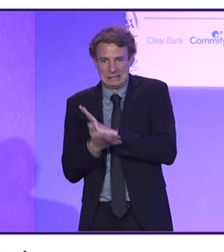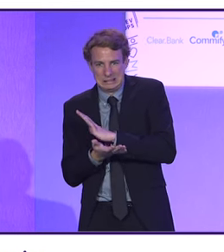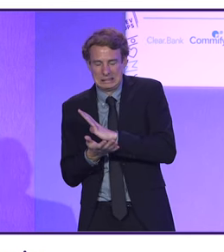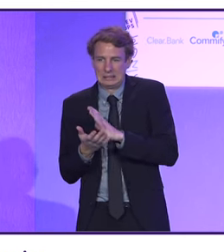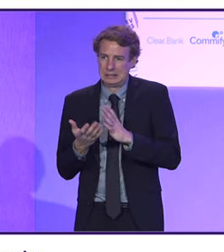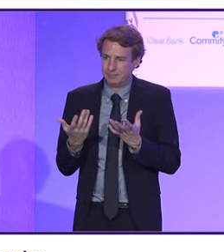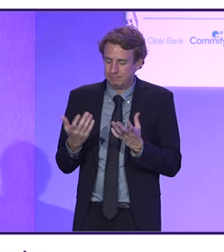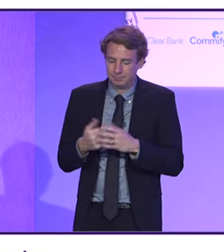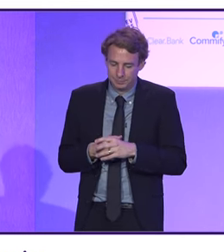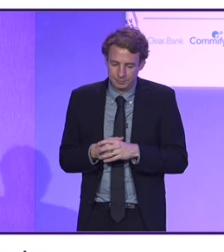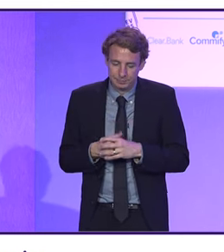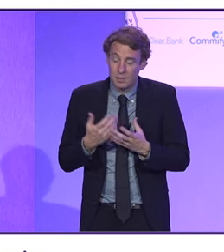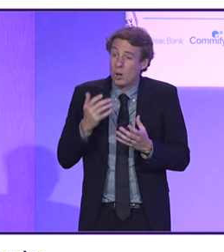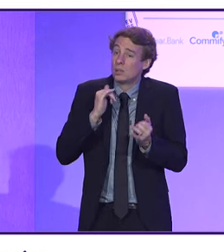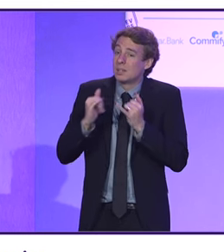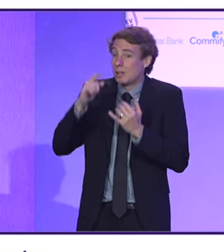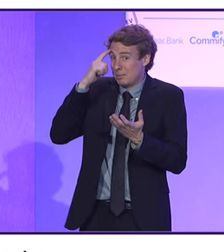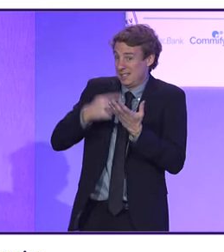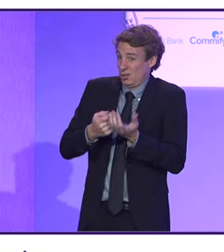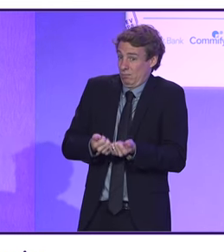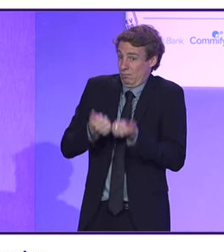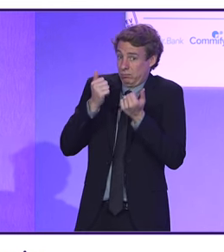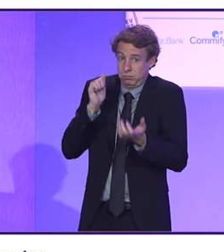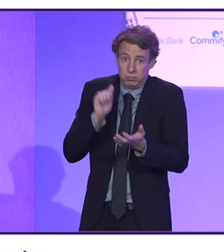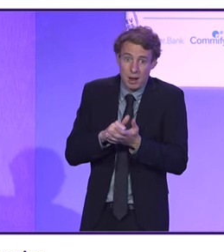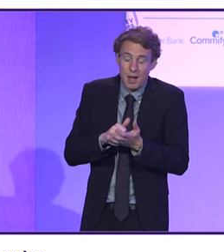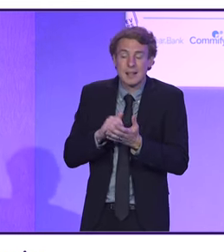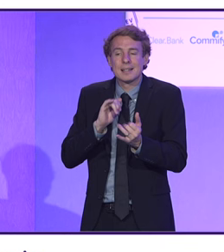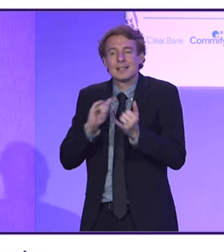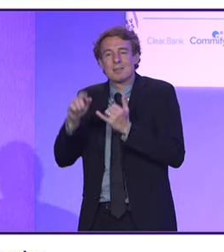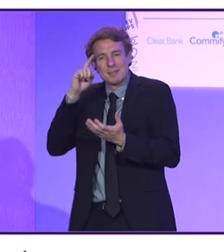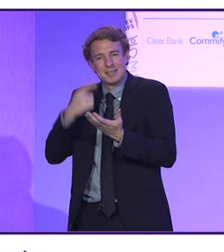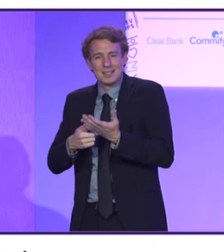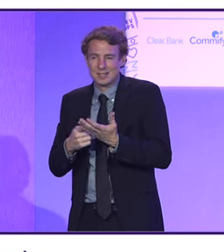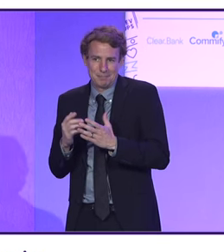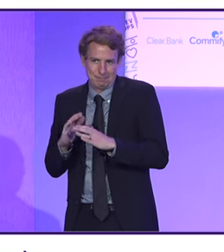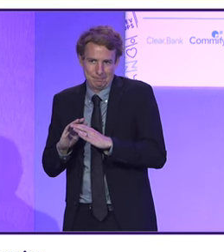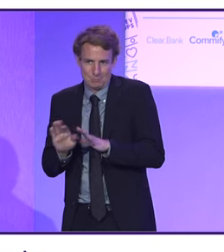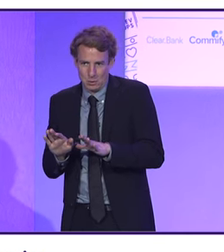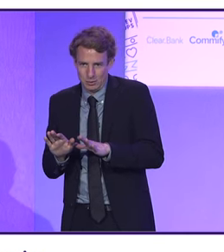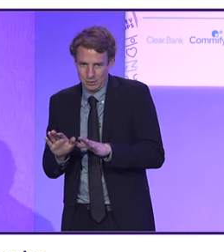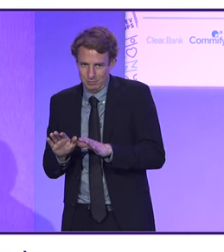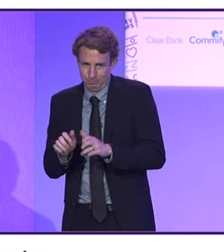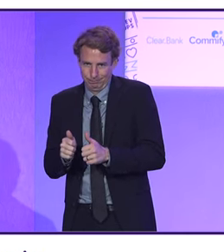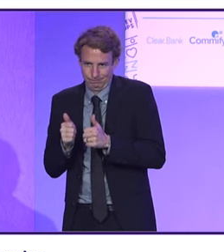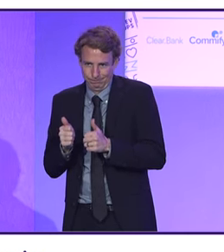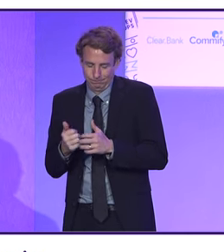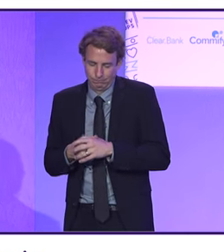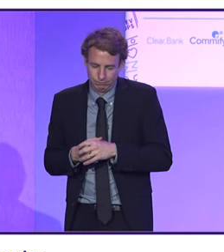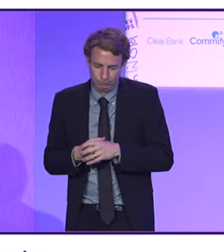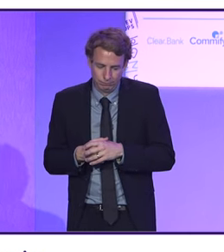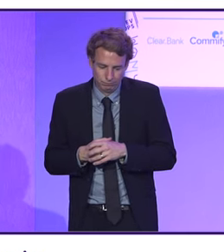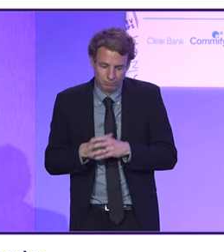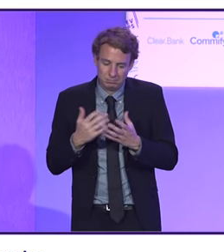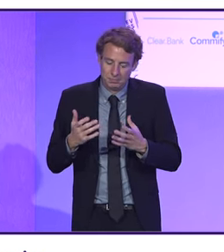There are times when it's the right decision, and there are times when it's not. But I just want to be clear that this first statement and